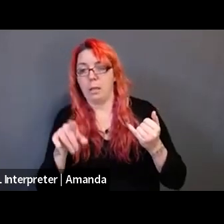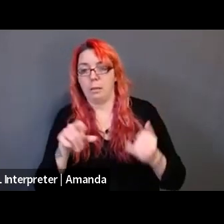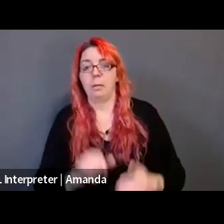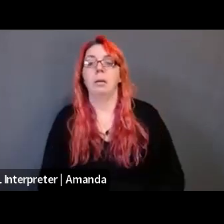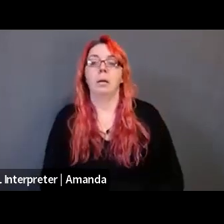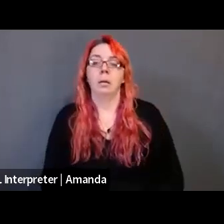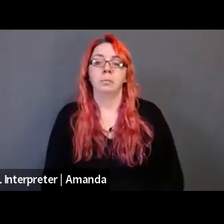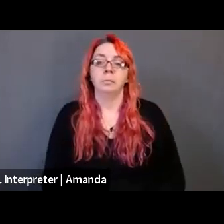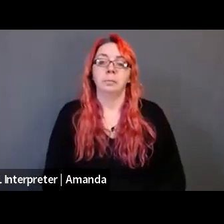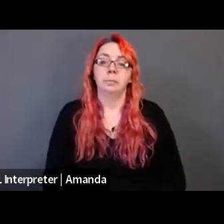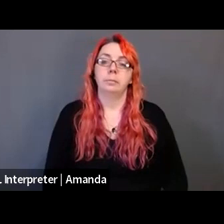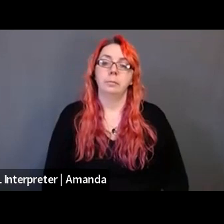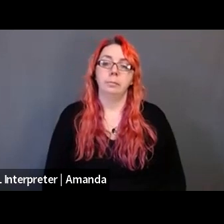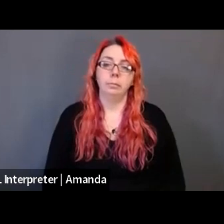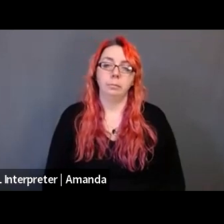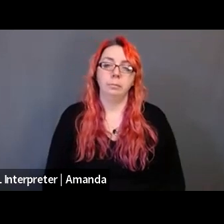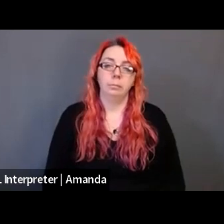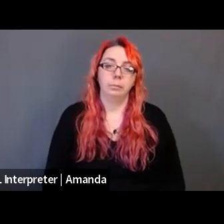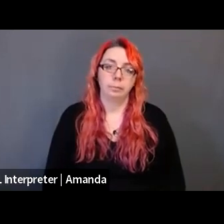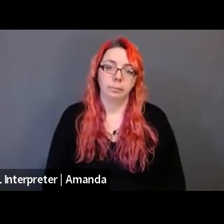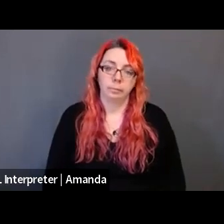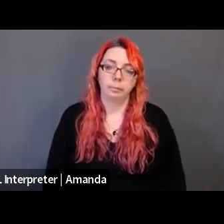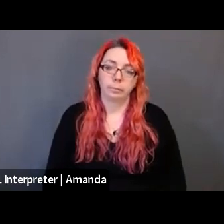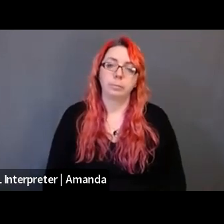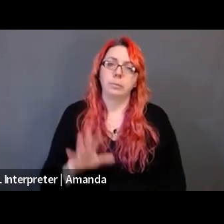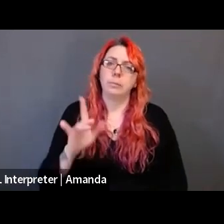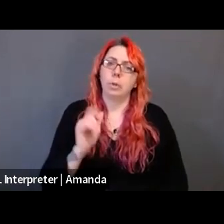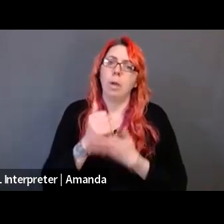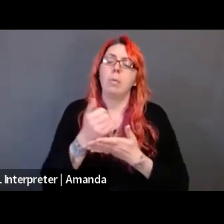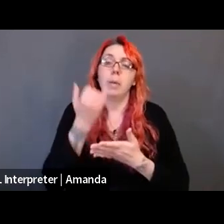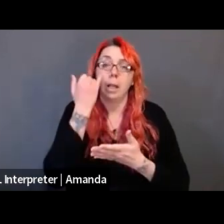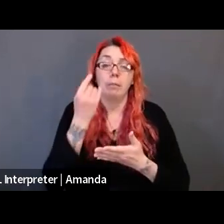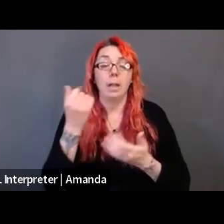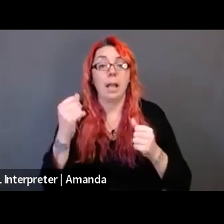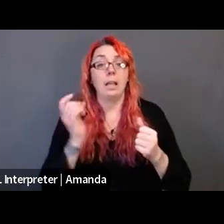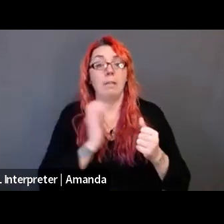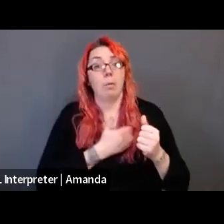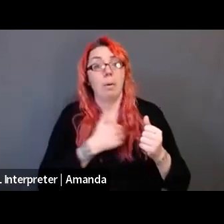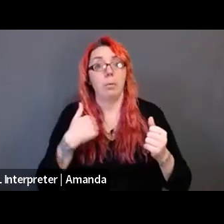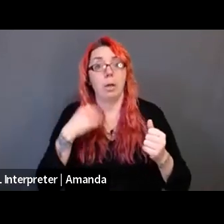something that happens to them in the workplace in the realm of discrimination, bullying, sexual harassment,